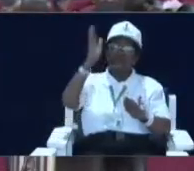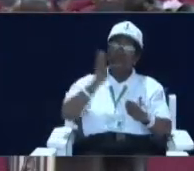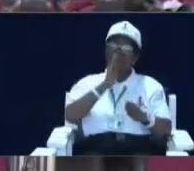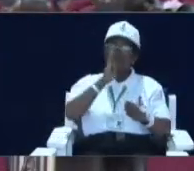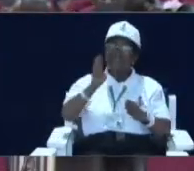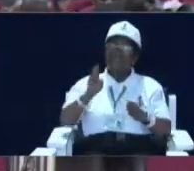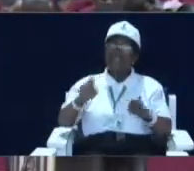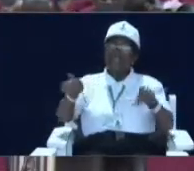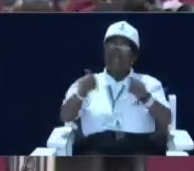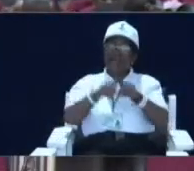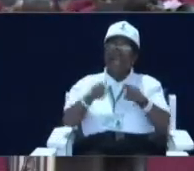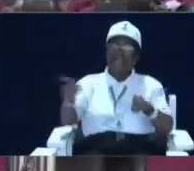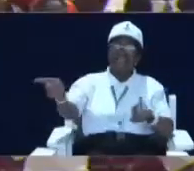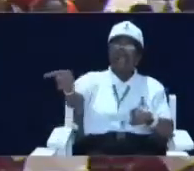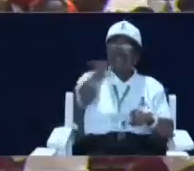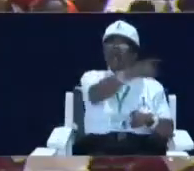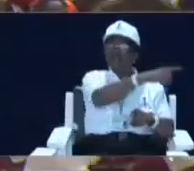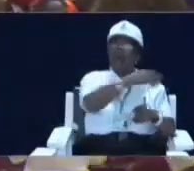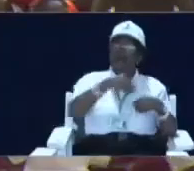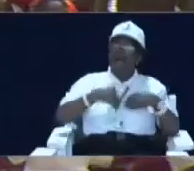it before.